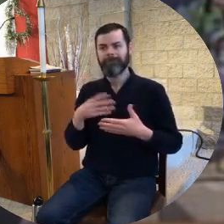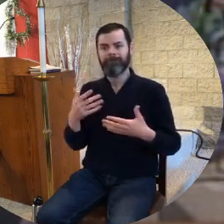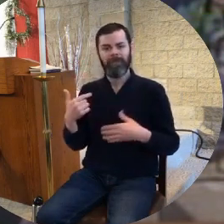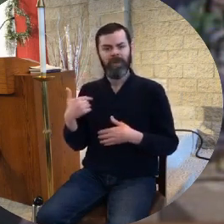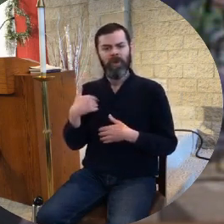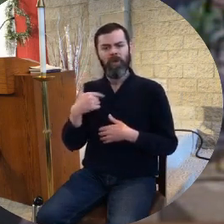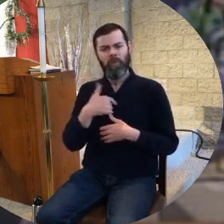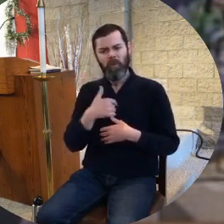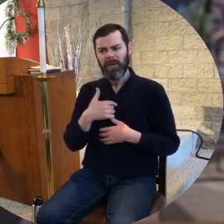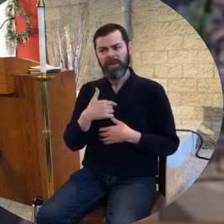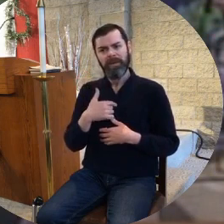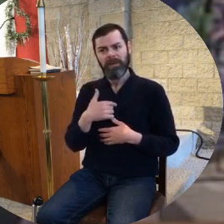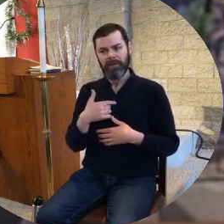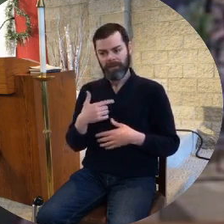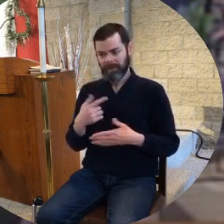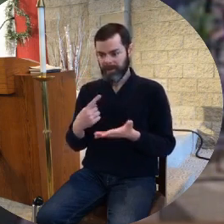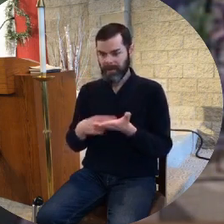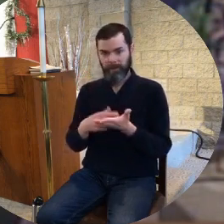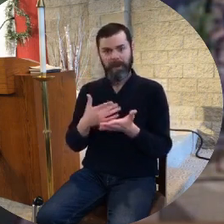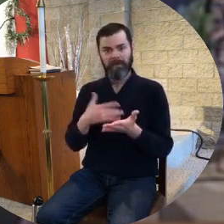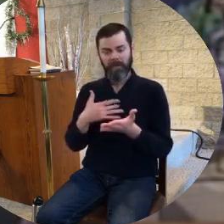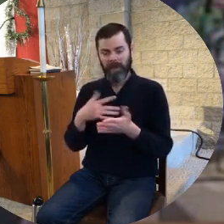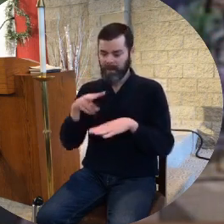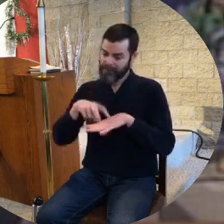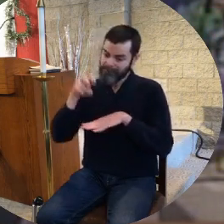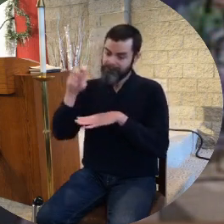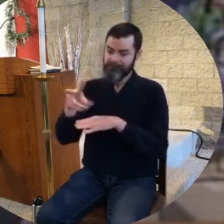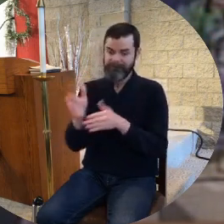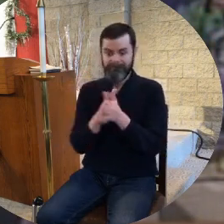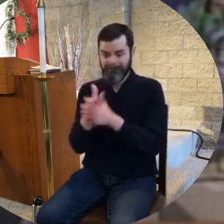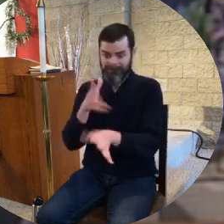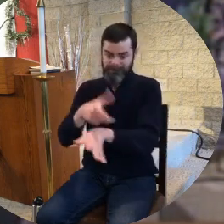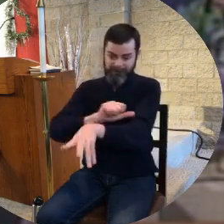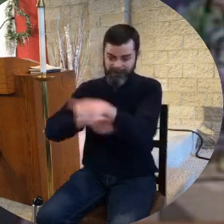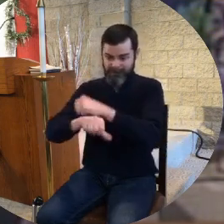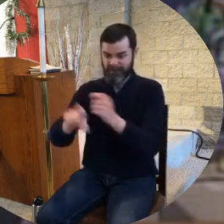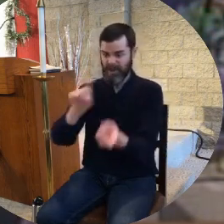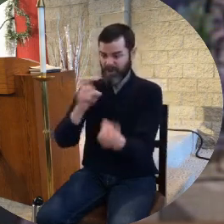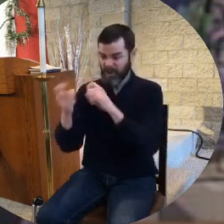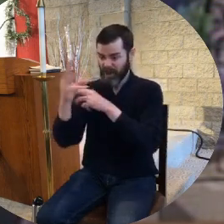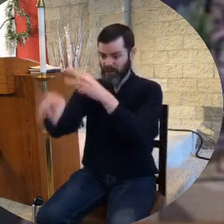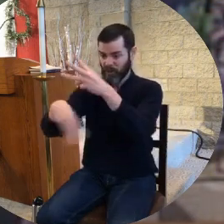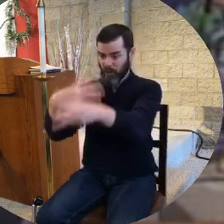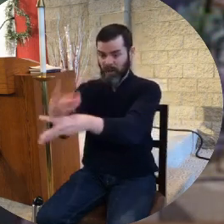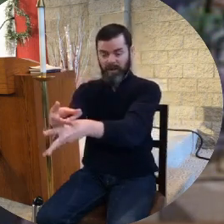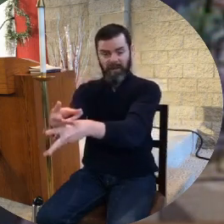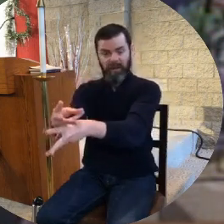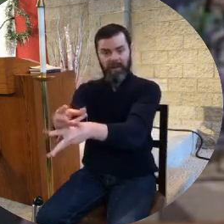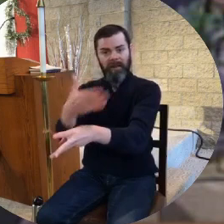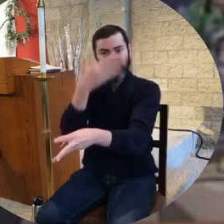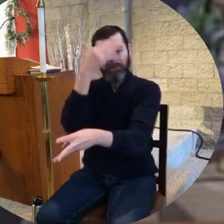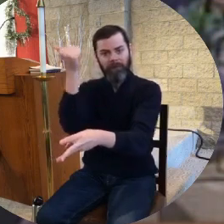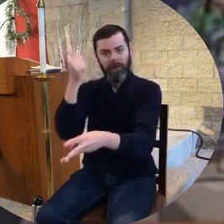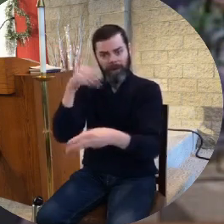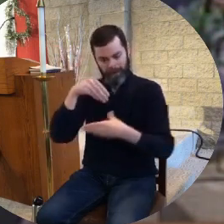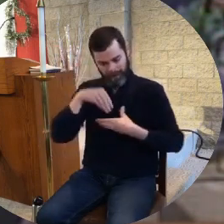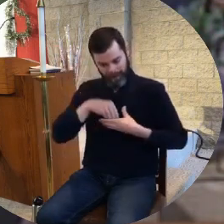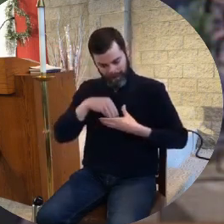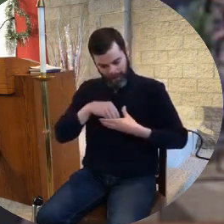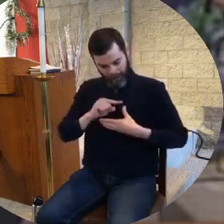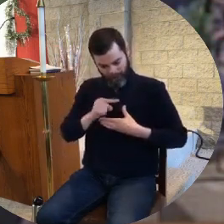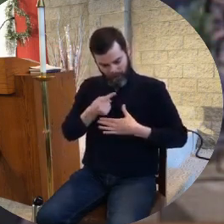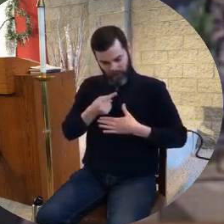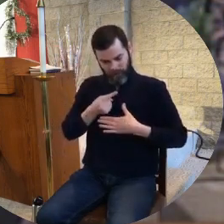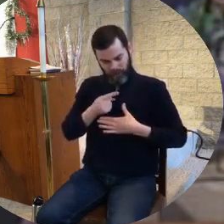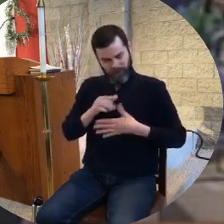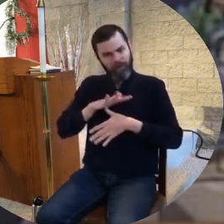the world before becoming peaceful within ourselves first. And only by becoming peaceful within ourselves first can we go out